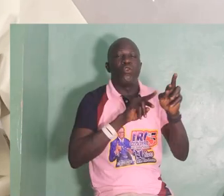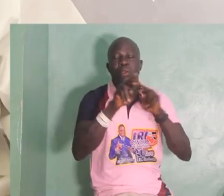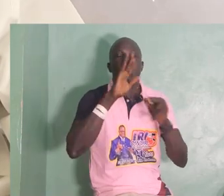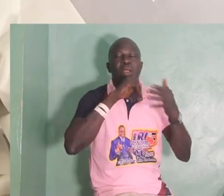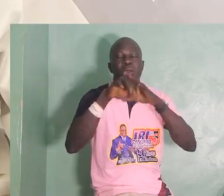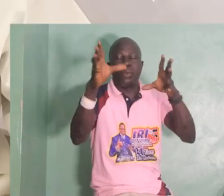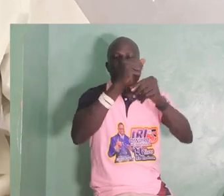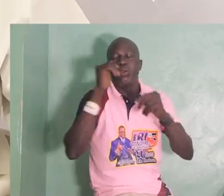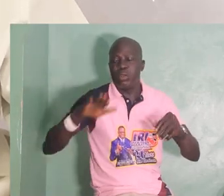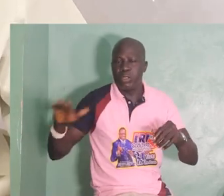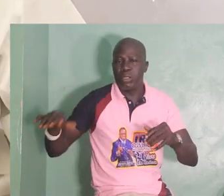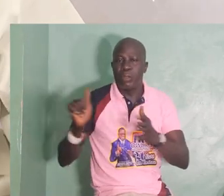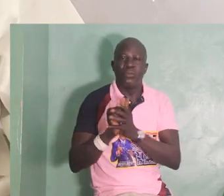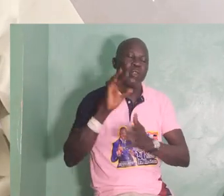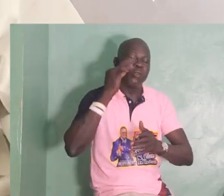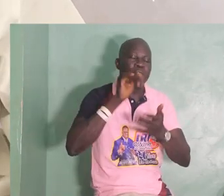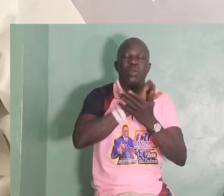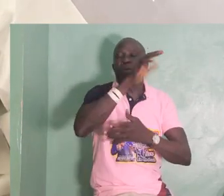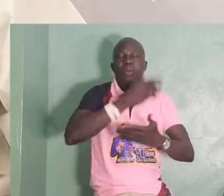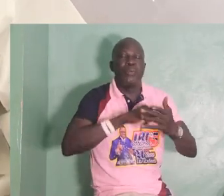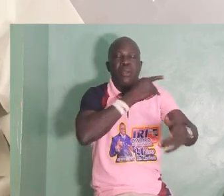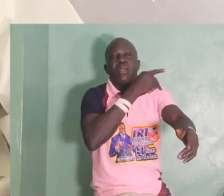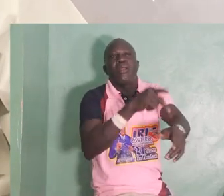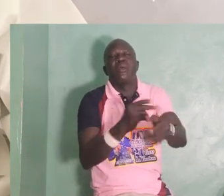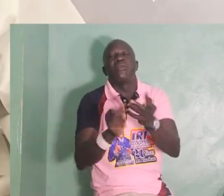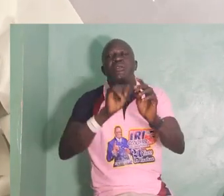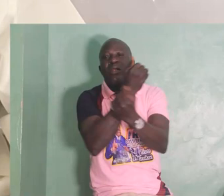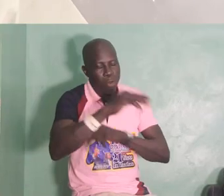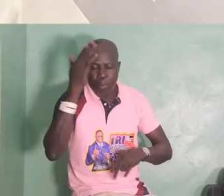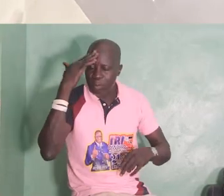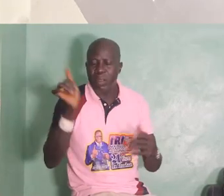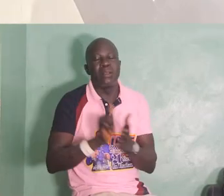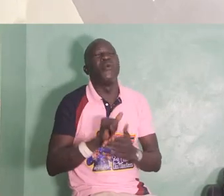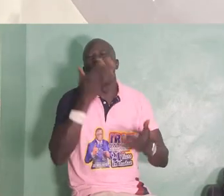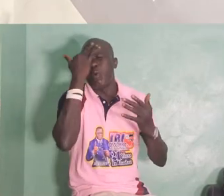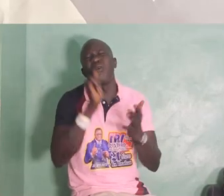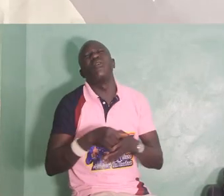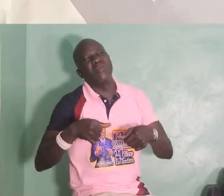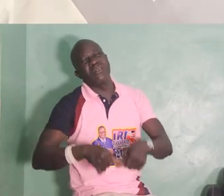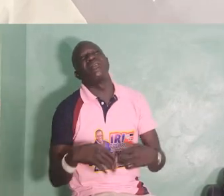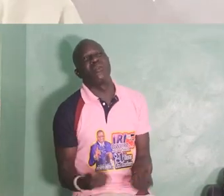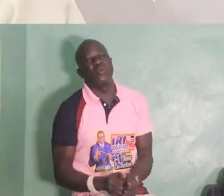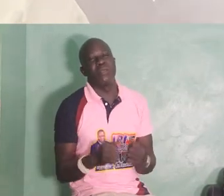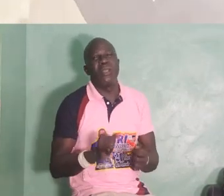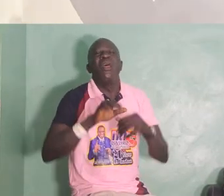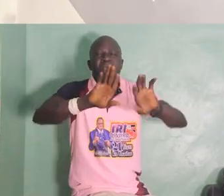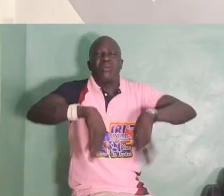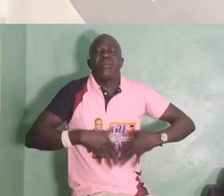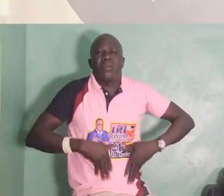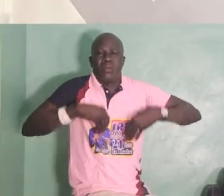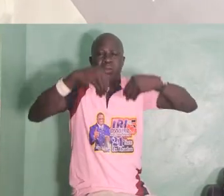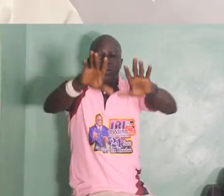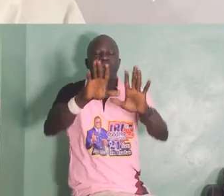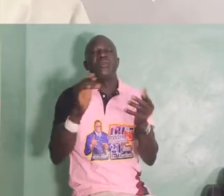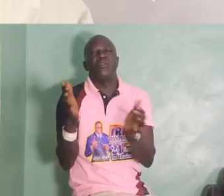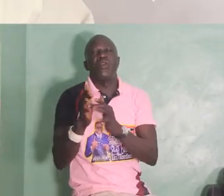sickness tomorrow. We met it in the world. No rest of mine. What do you want to stay with? Release